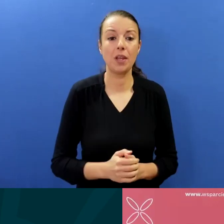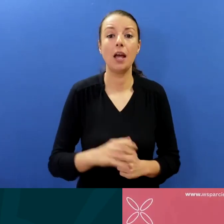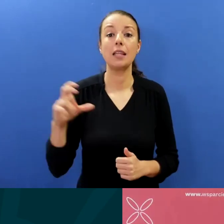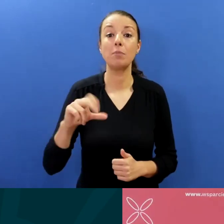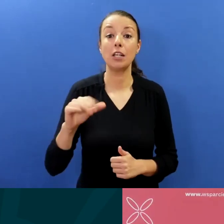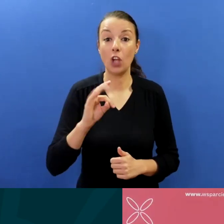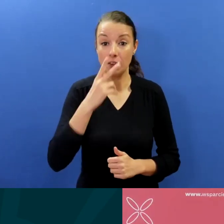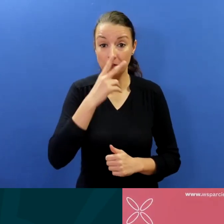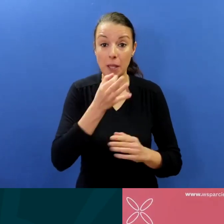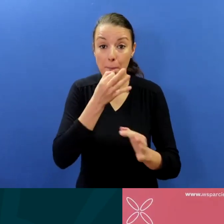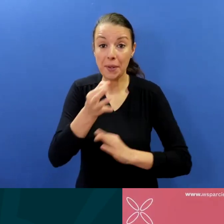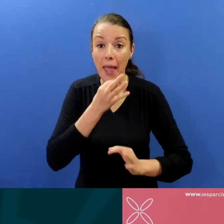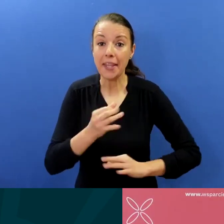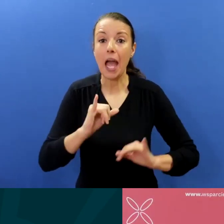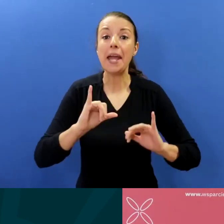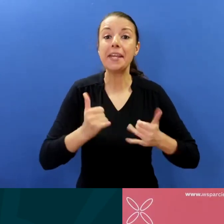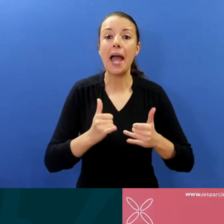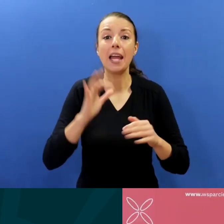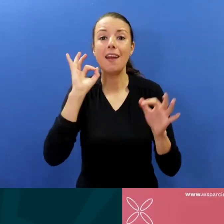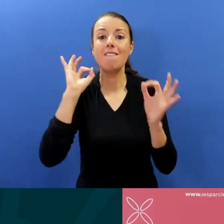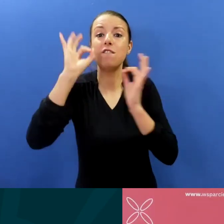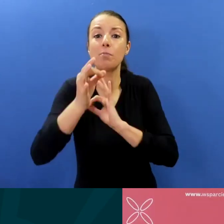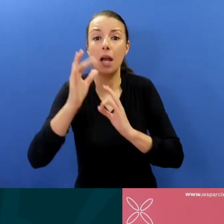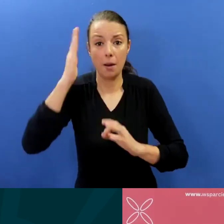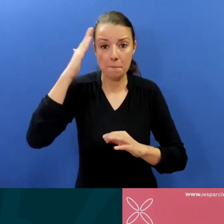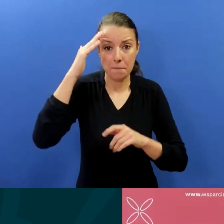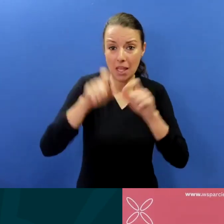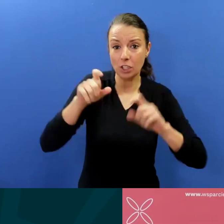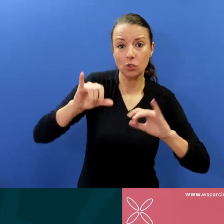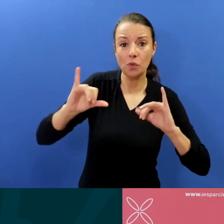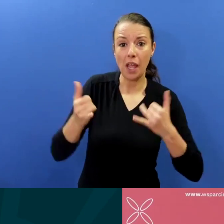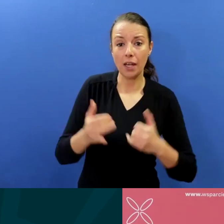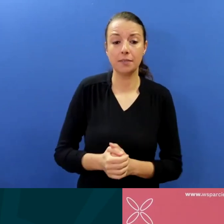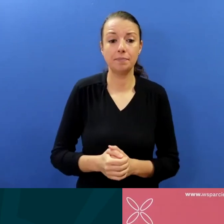concerning the way how to reach the residents, how to inform them.